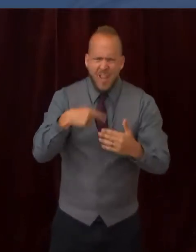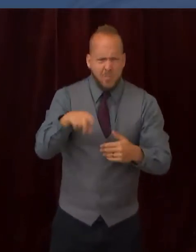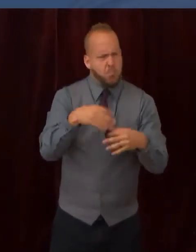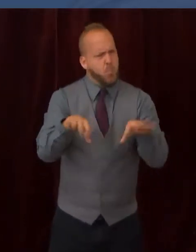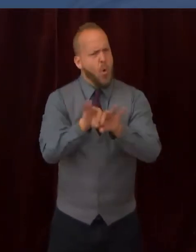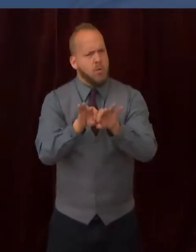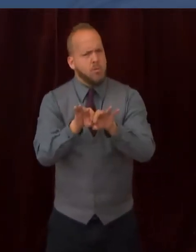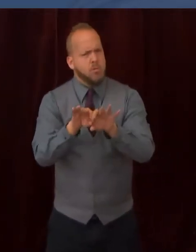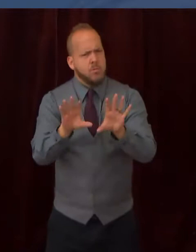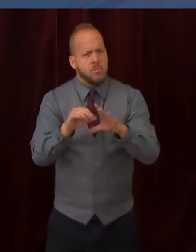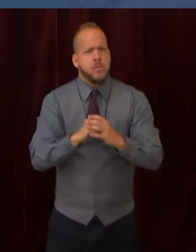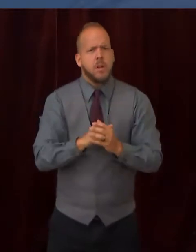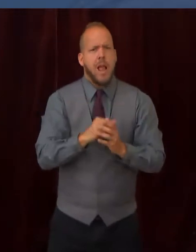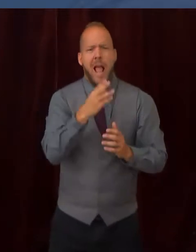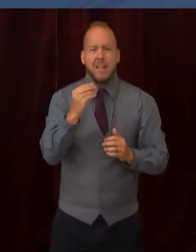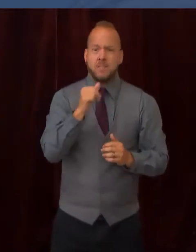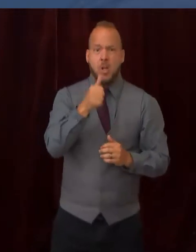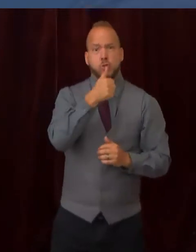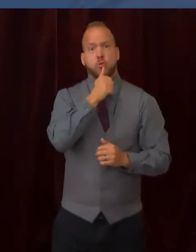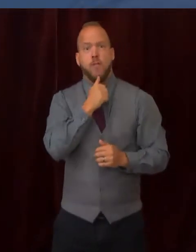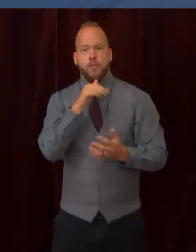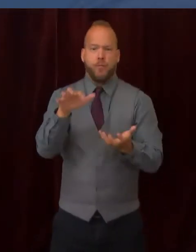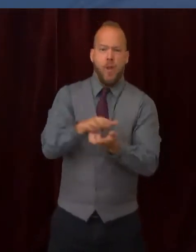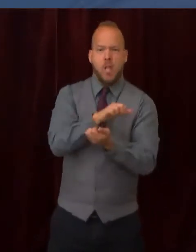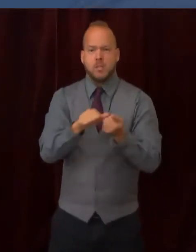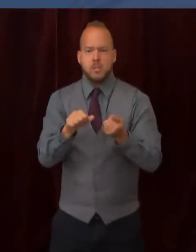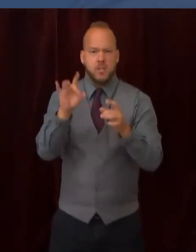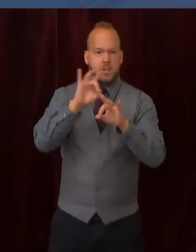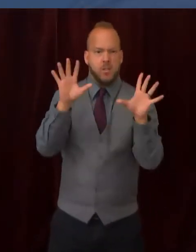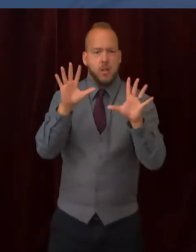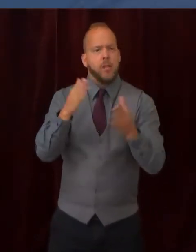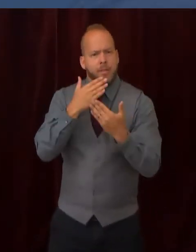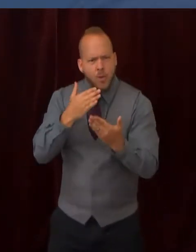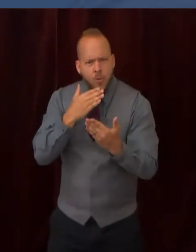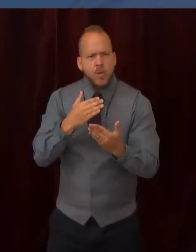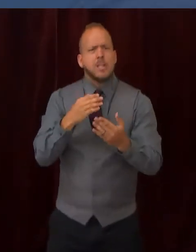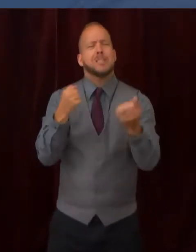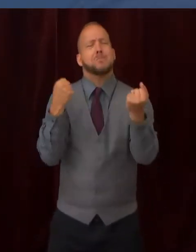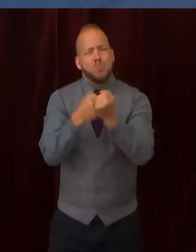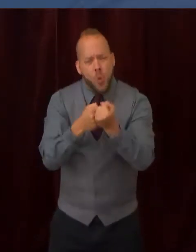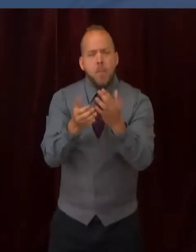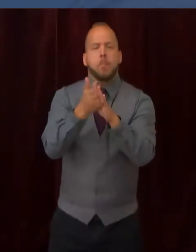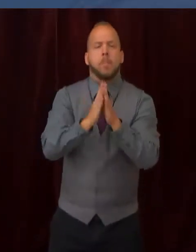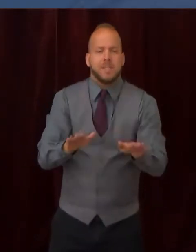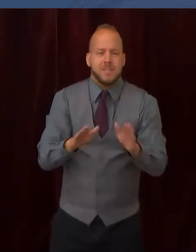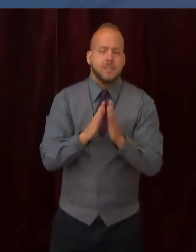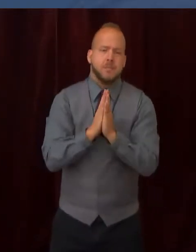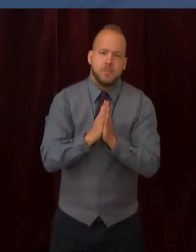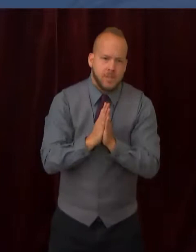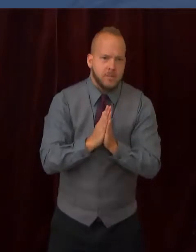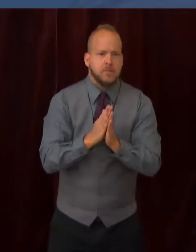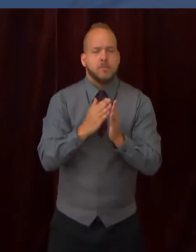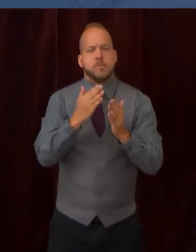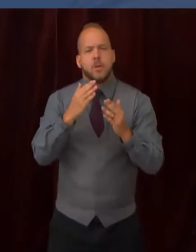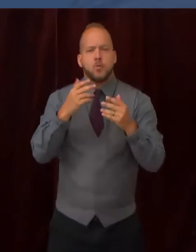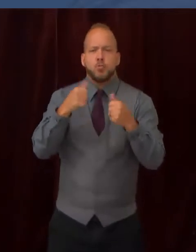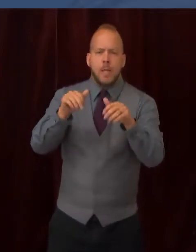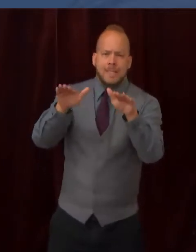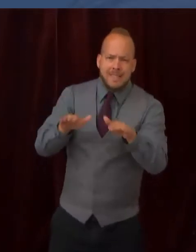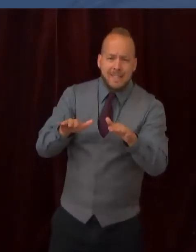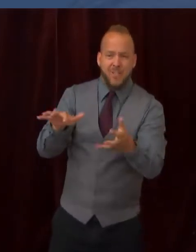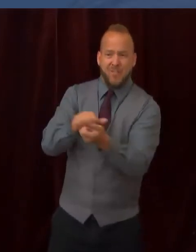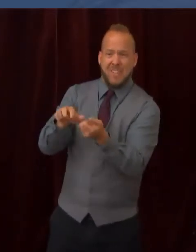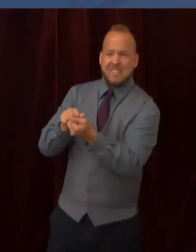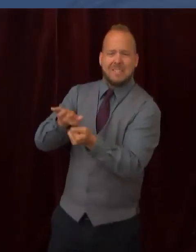thank everyone for trying to promote both of those things. I saw a sign the other day. I was walking in a neighborhood here, and